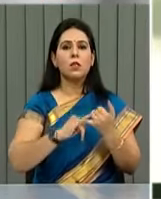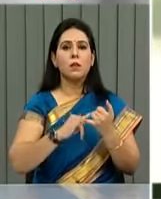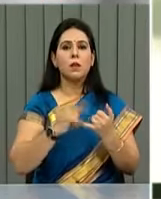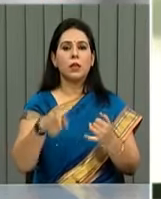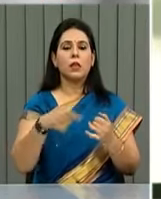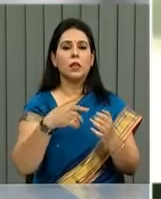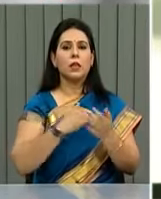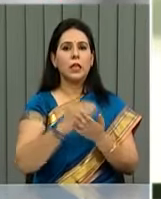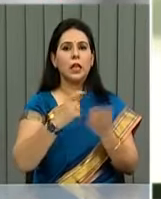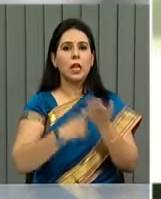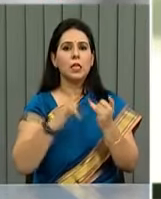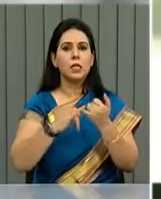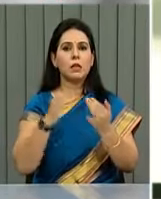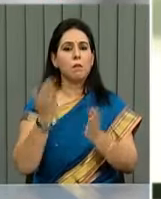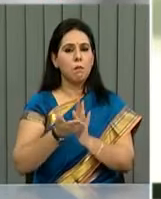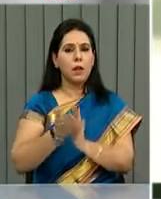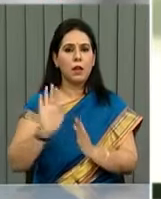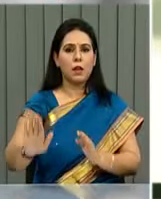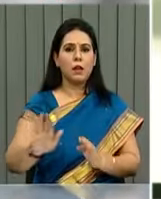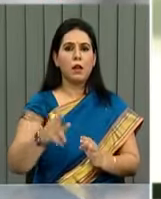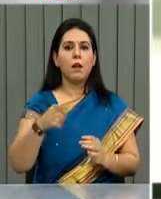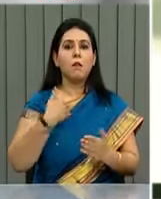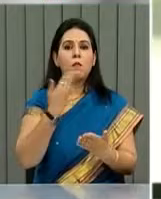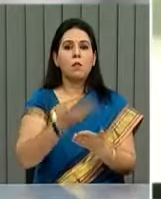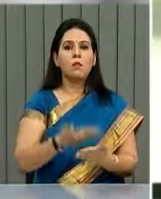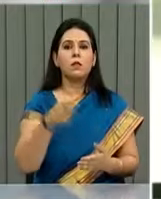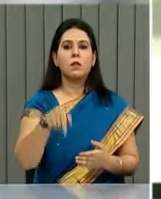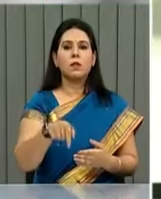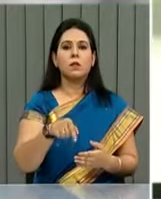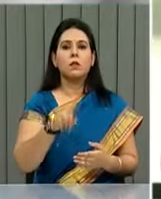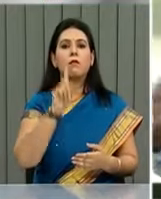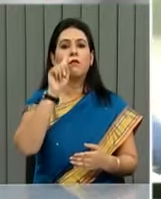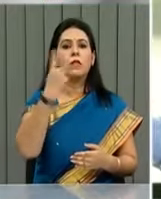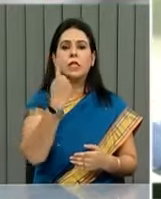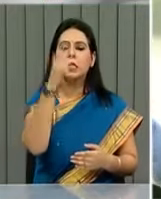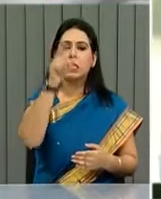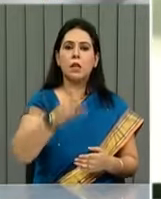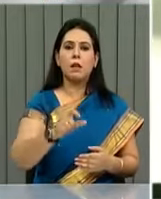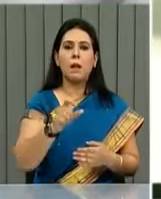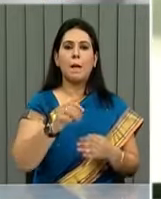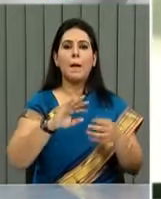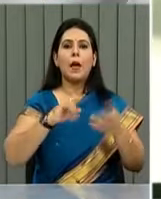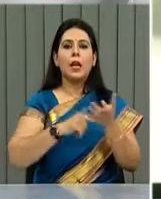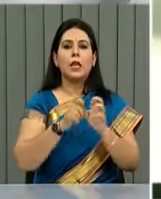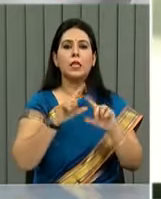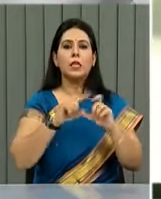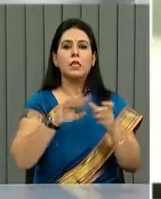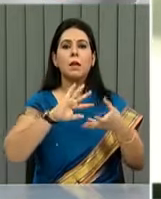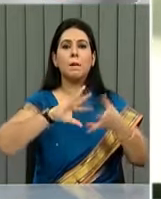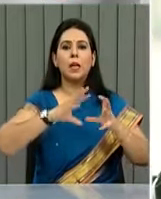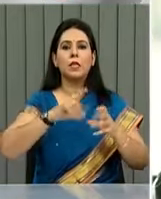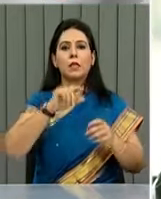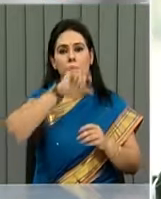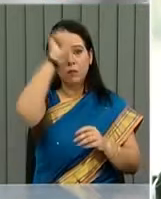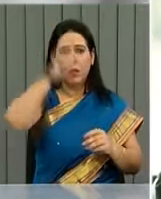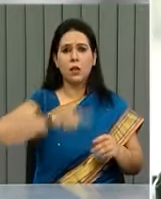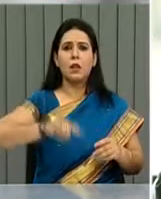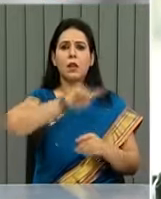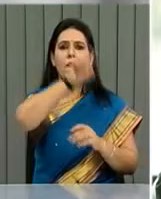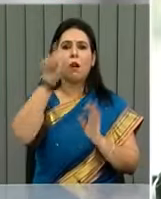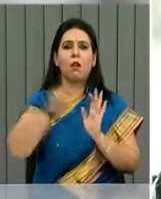Rajya Sabha, and our proposal is that we should have a single taxation mechanism across the country. This